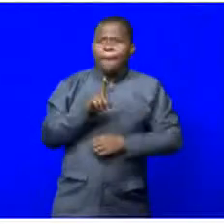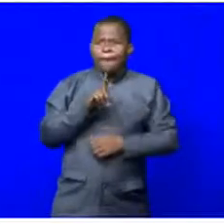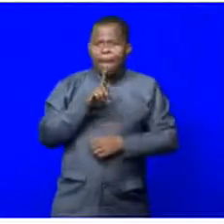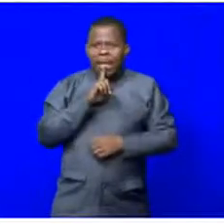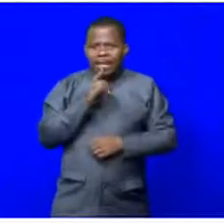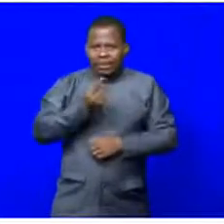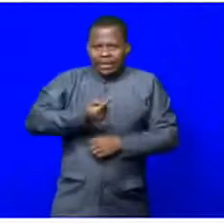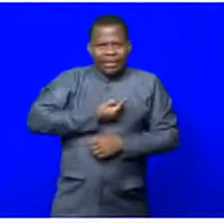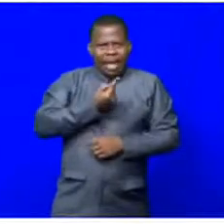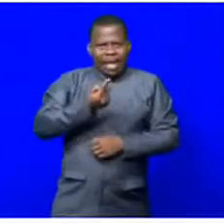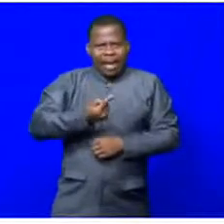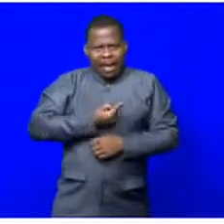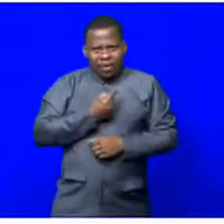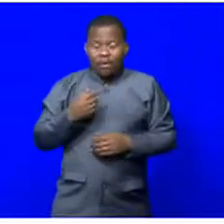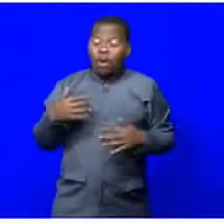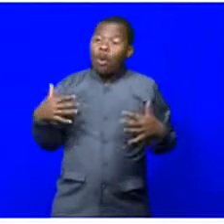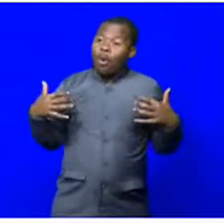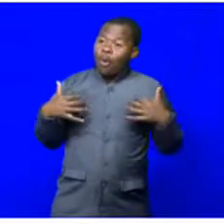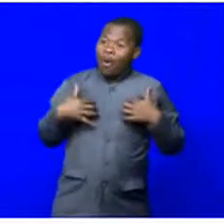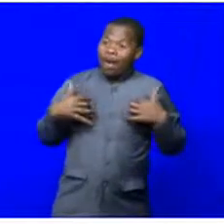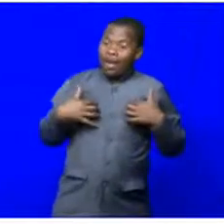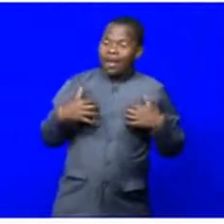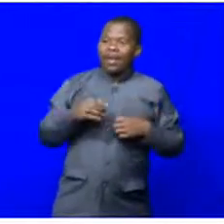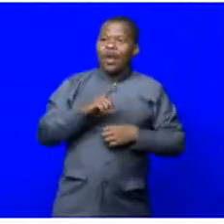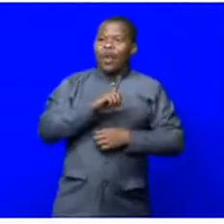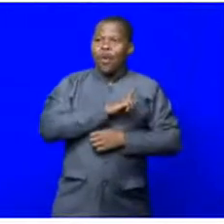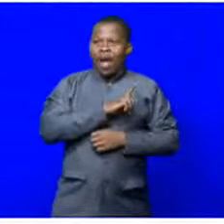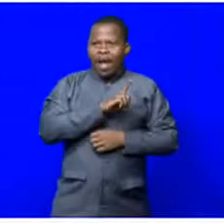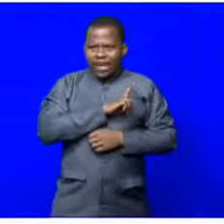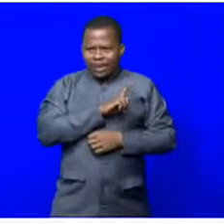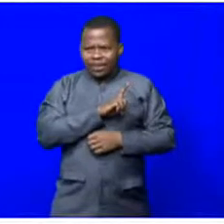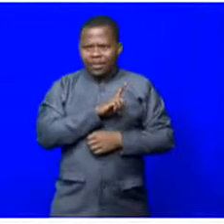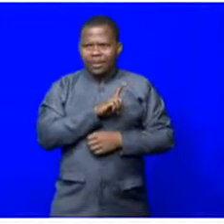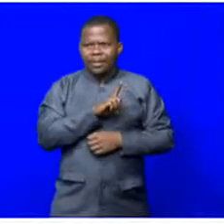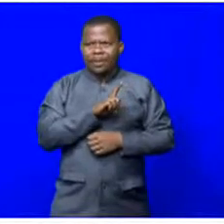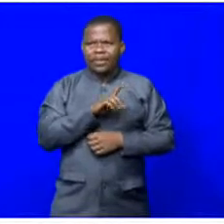ngiworried lokuthi ingabe singena